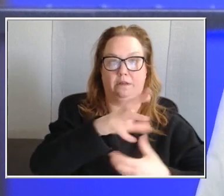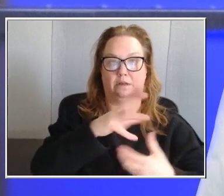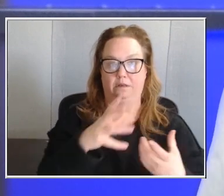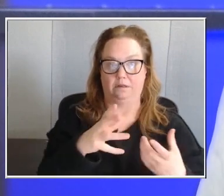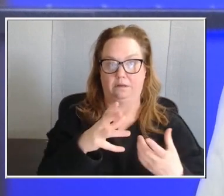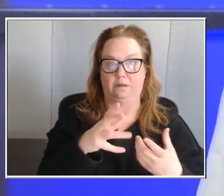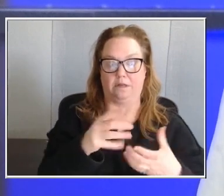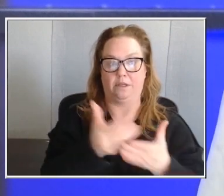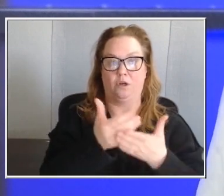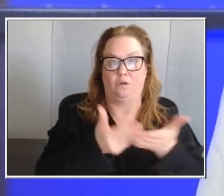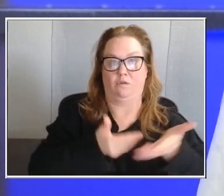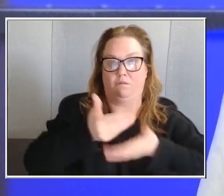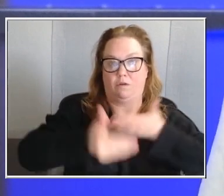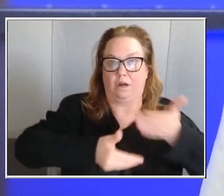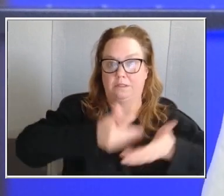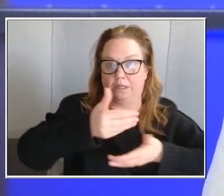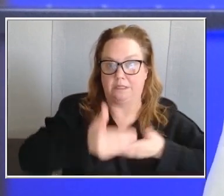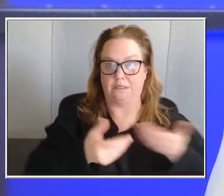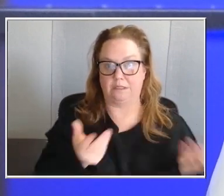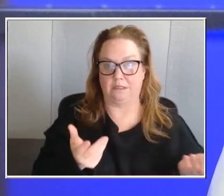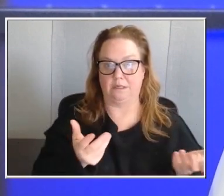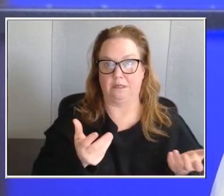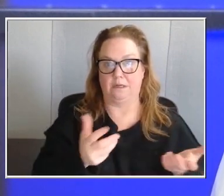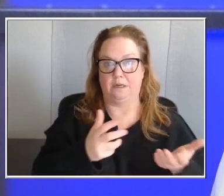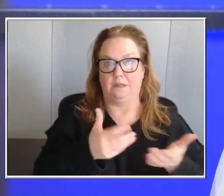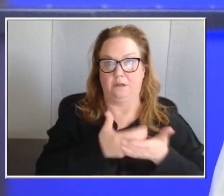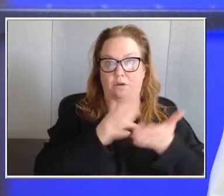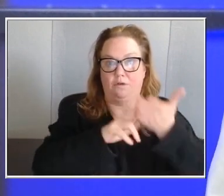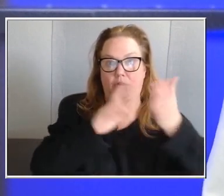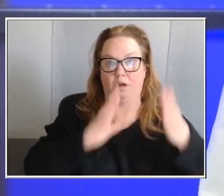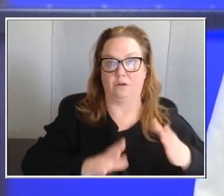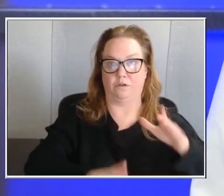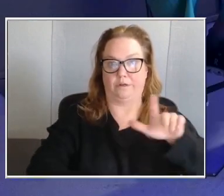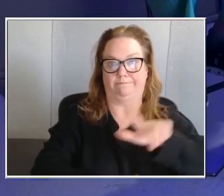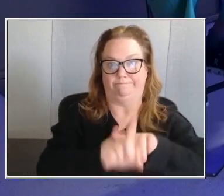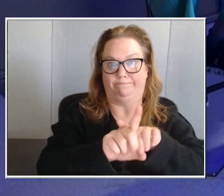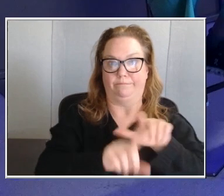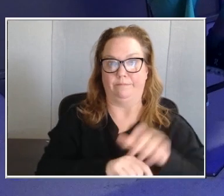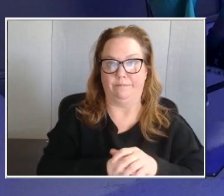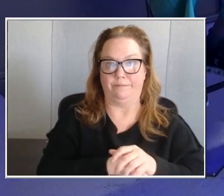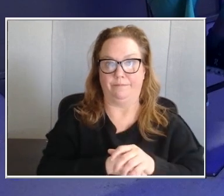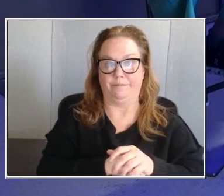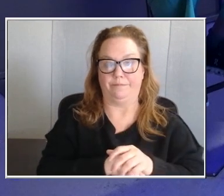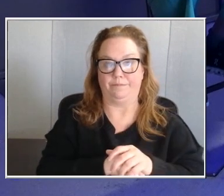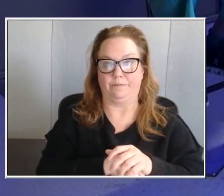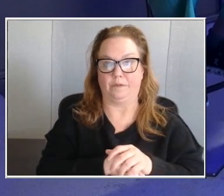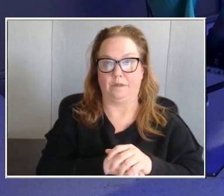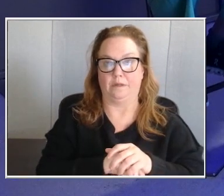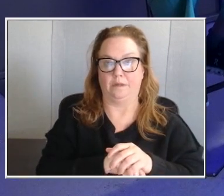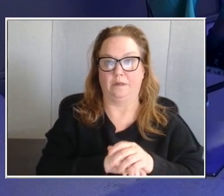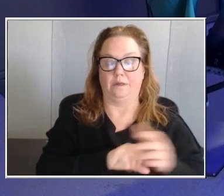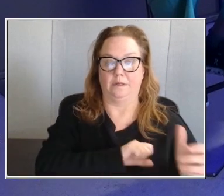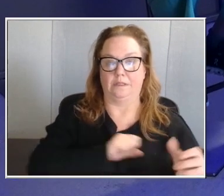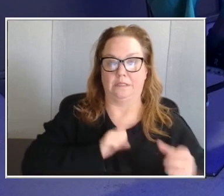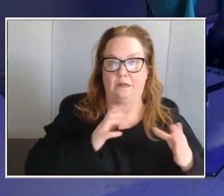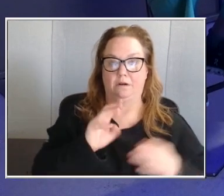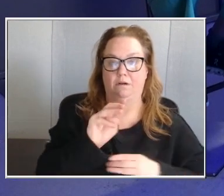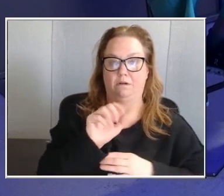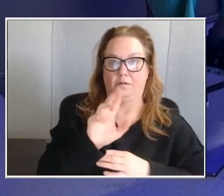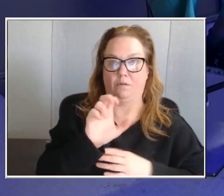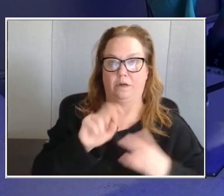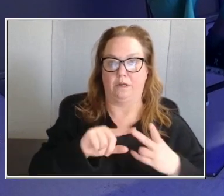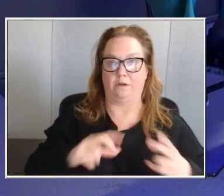the new process and the new contractor, if that comes to bear. All right, yeah, a special shout out to both Senator Moran and now the